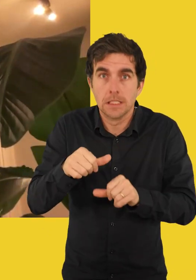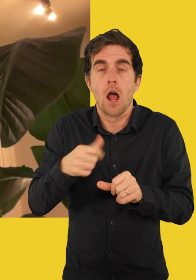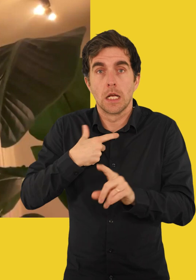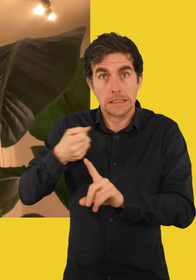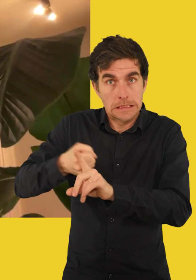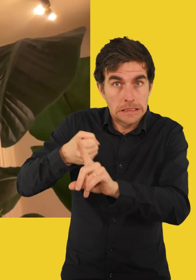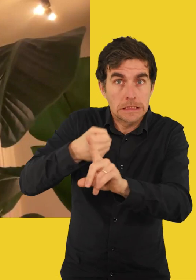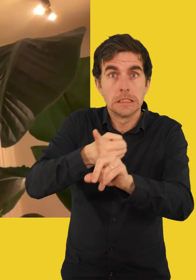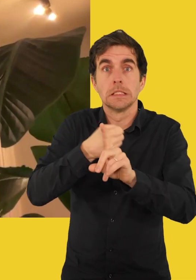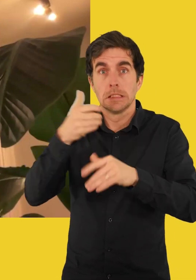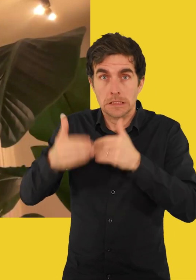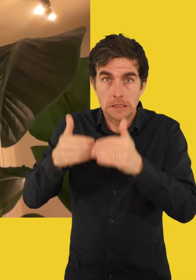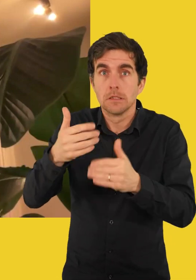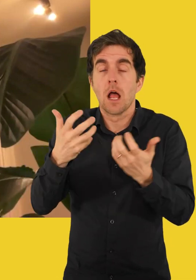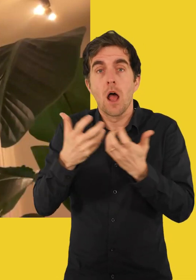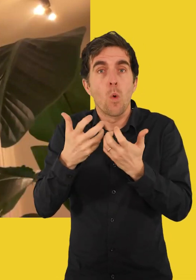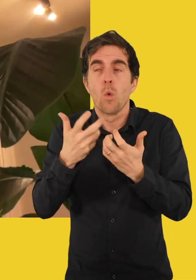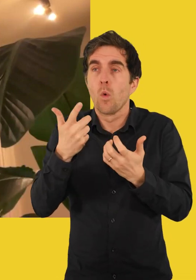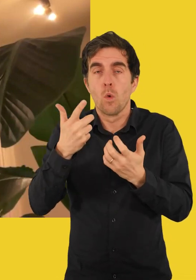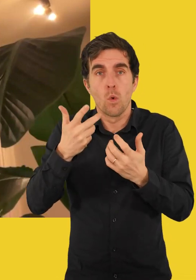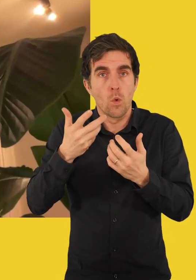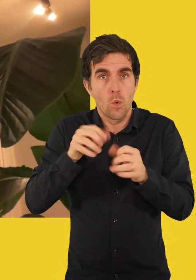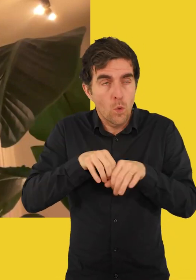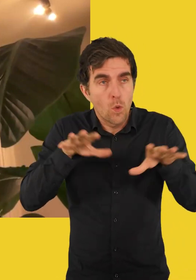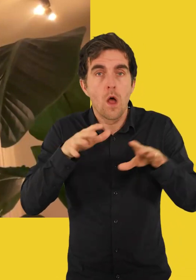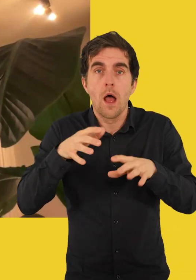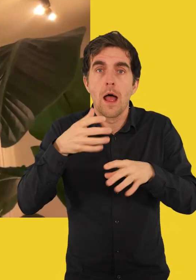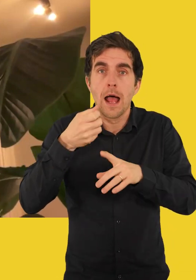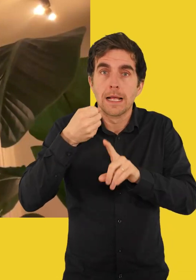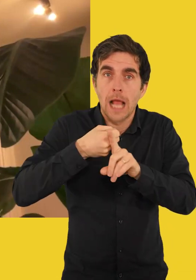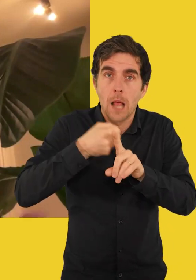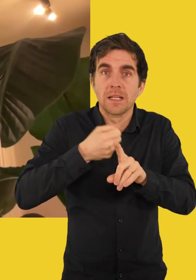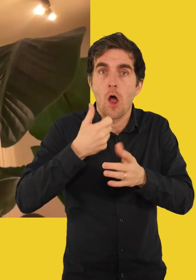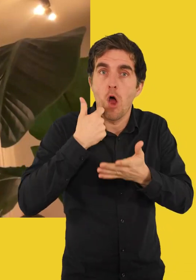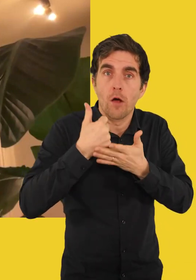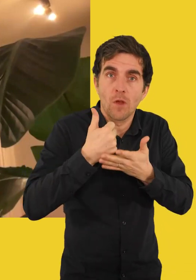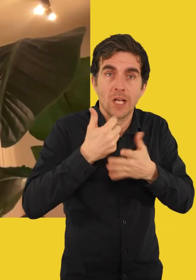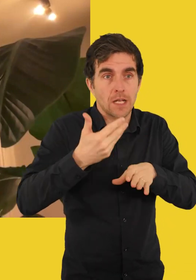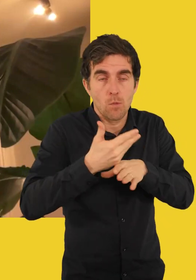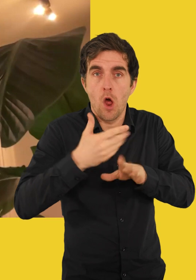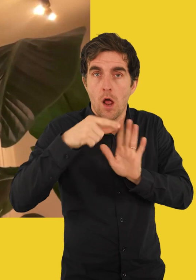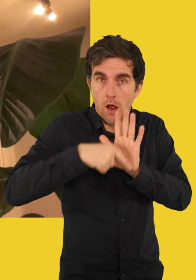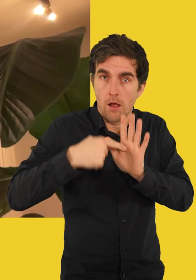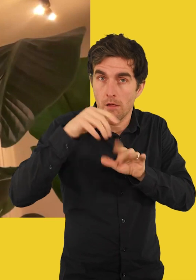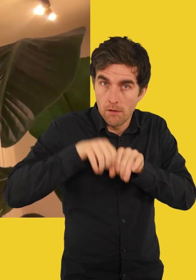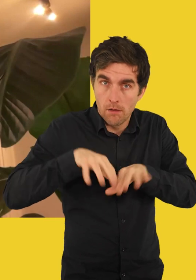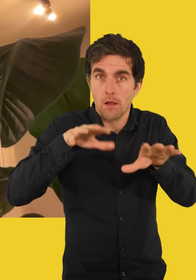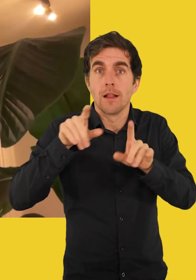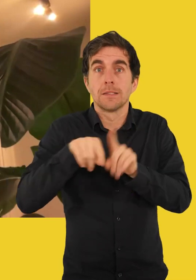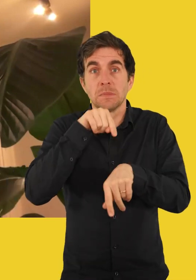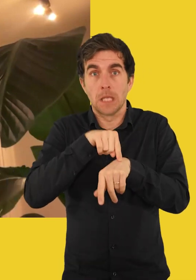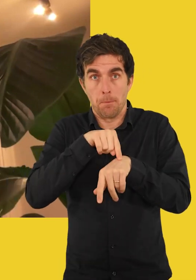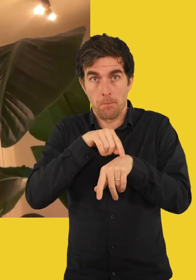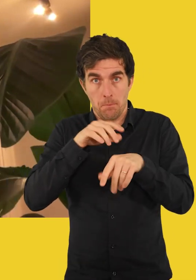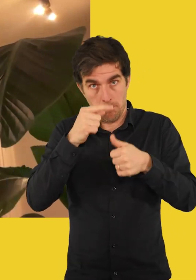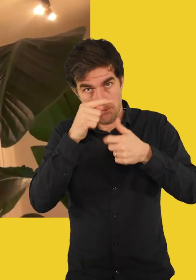cases in tandem with other tactics, such as campaigning, advocacy work, policy work, etc. And by combining all of these